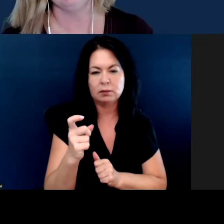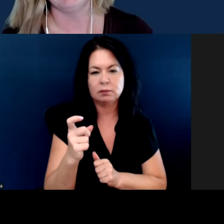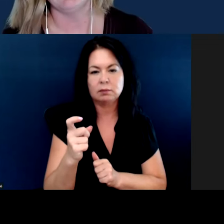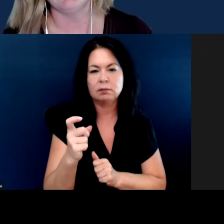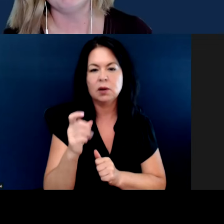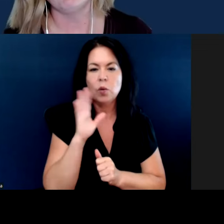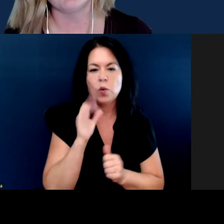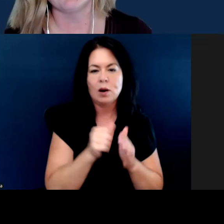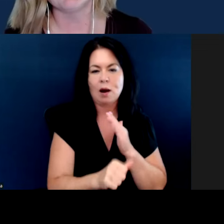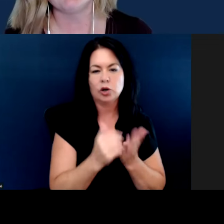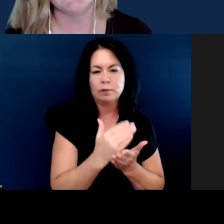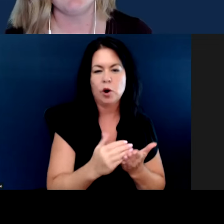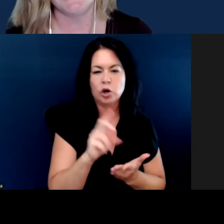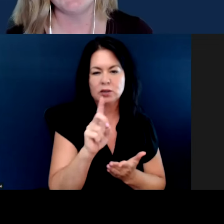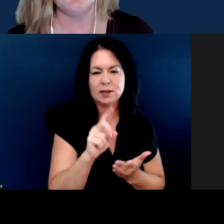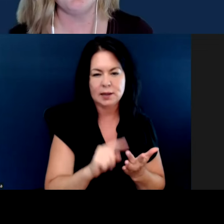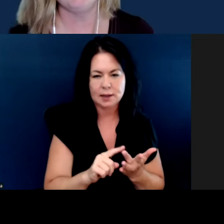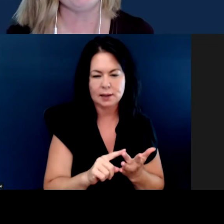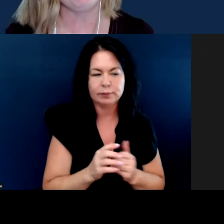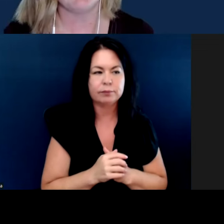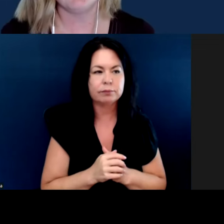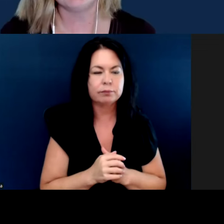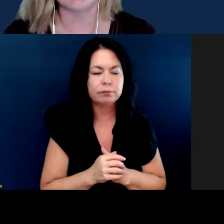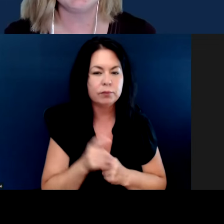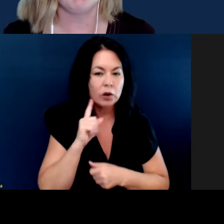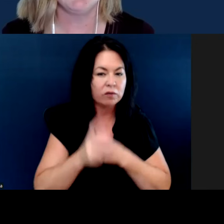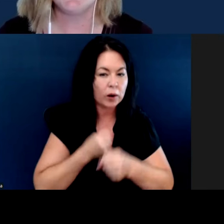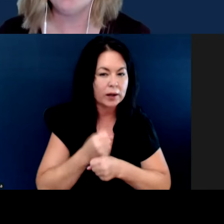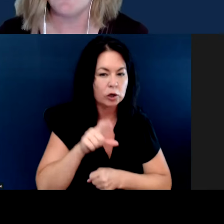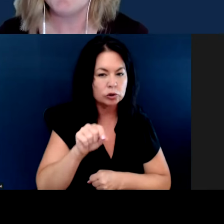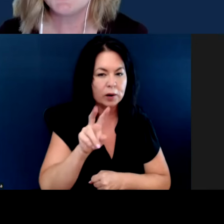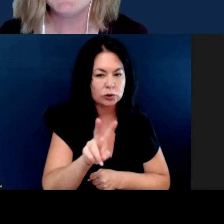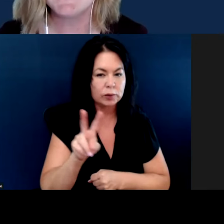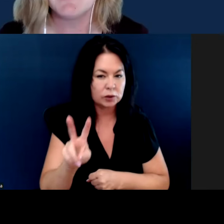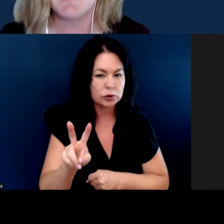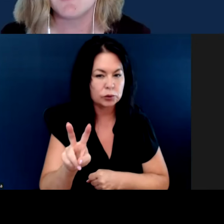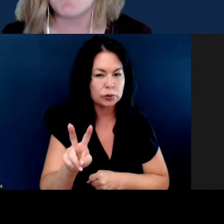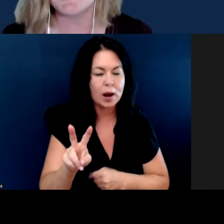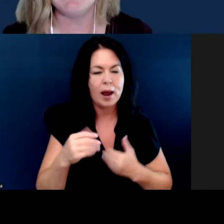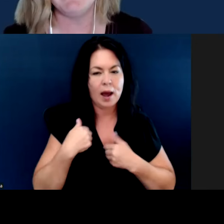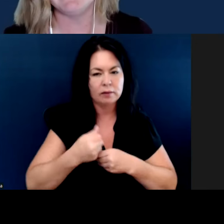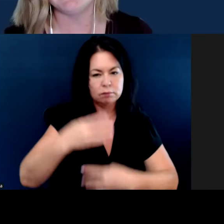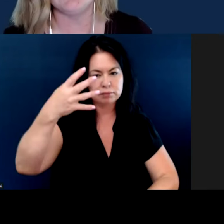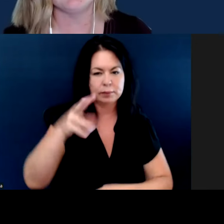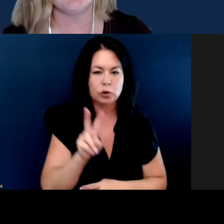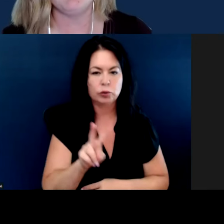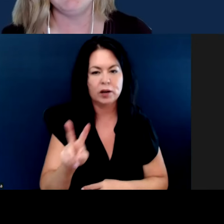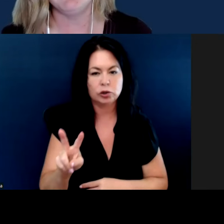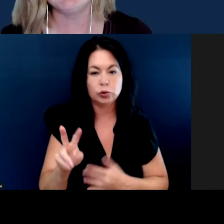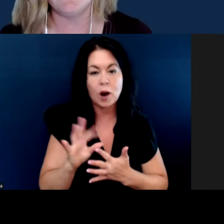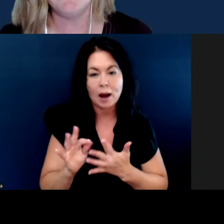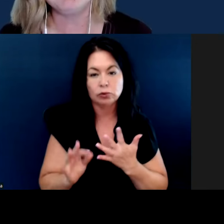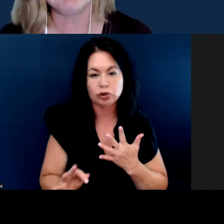plan. For 2022, there's actually 22 options or Part D plans to choose from